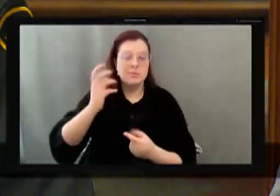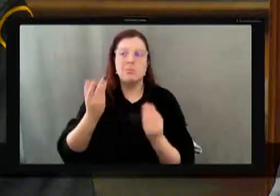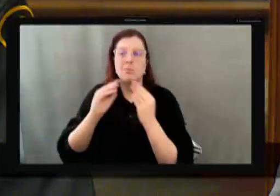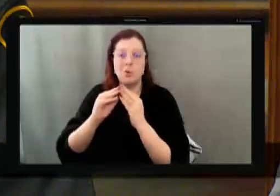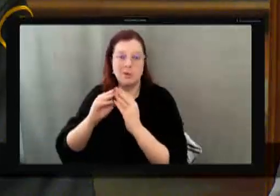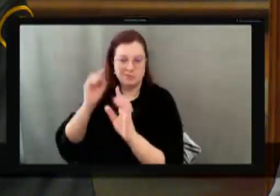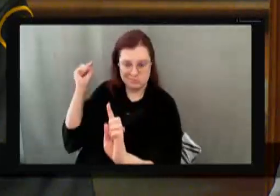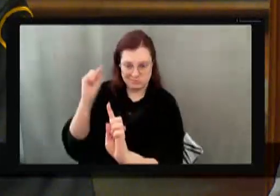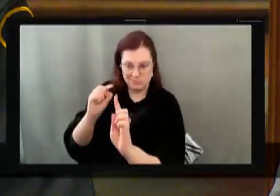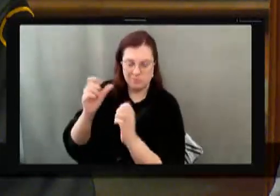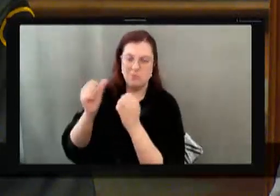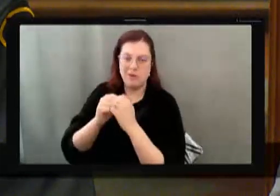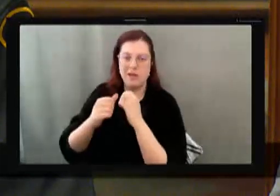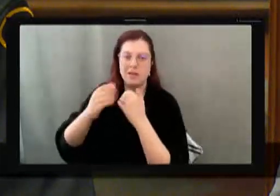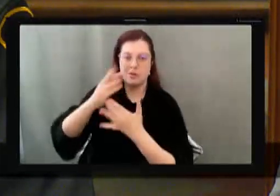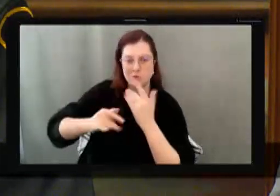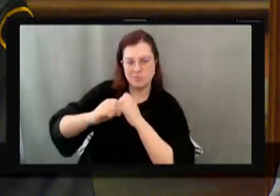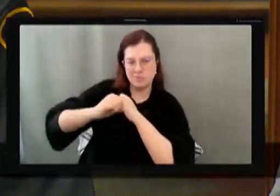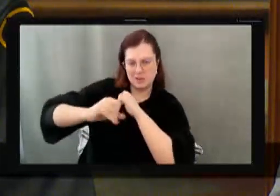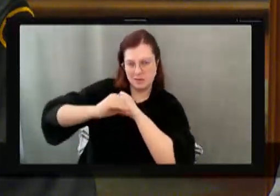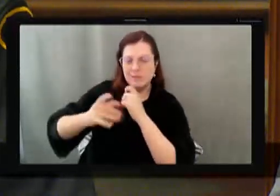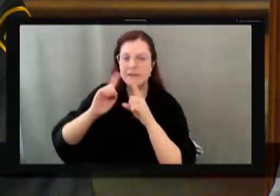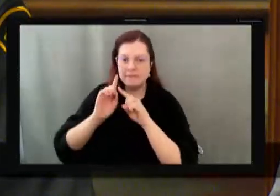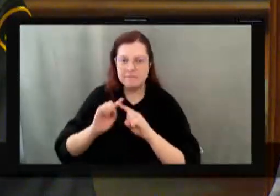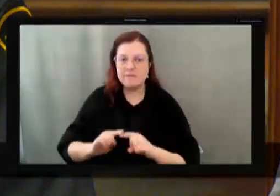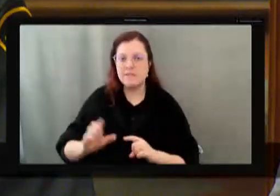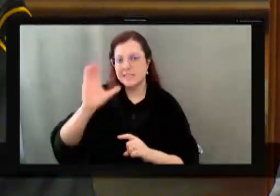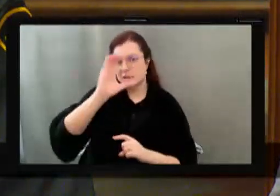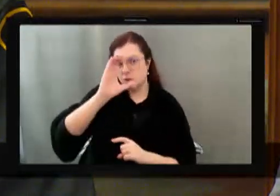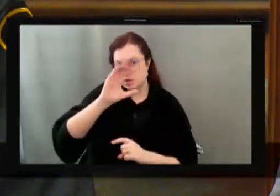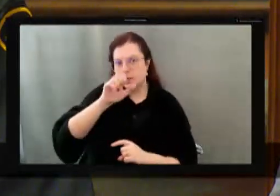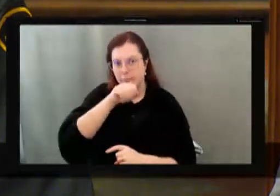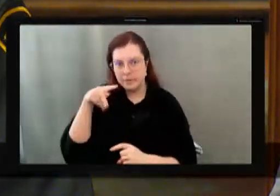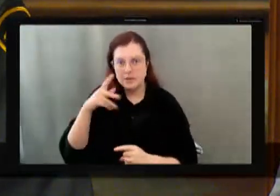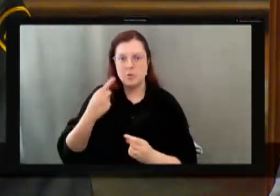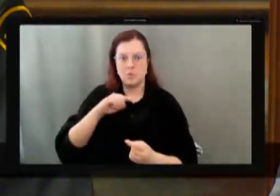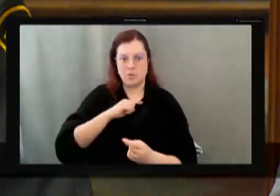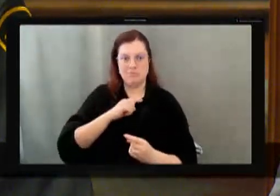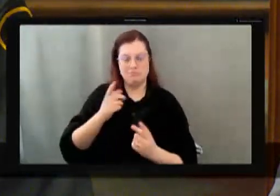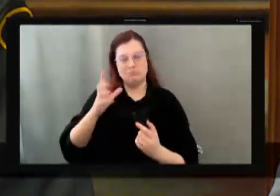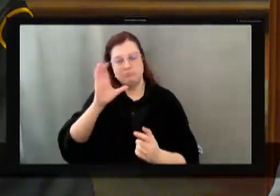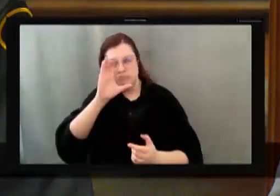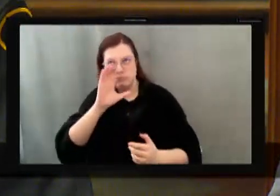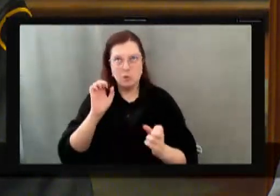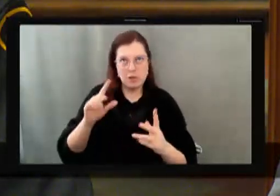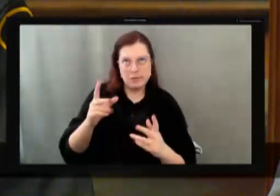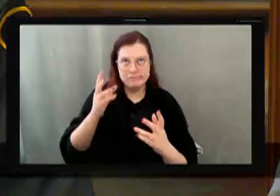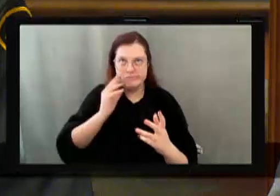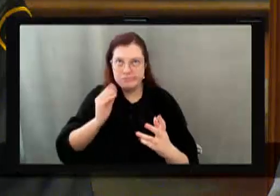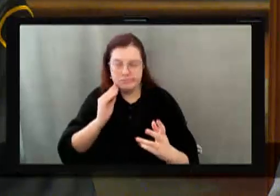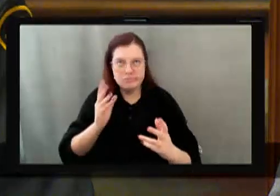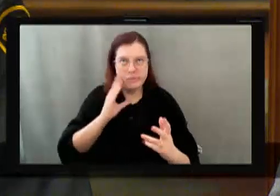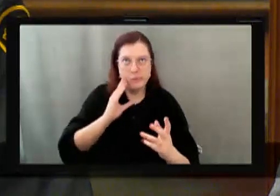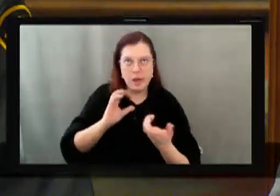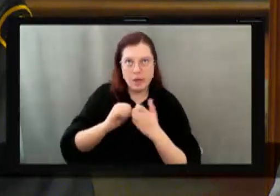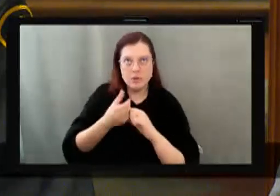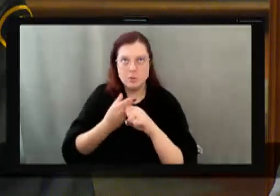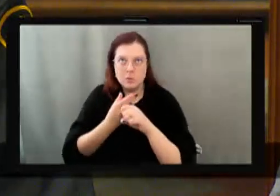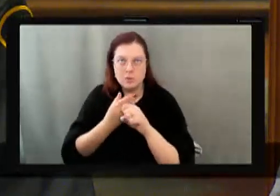media and different search apps. So that's the other avenue that we're looking and trying to familiarize ourselves with so we